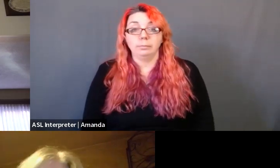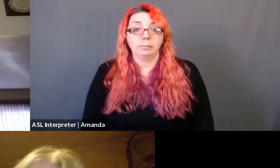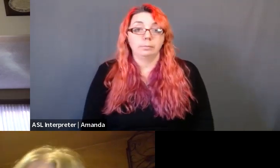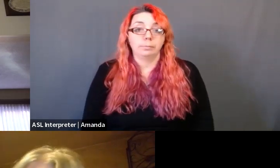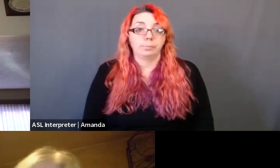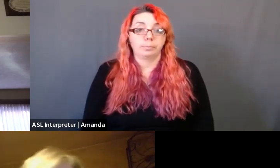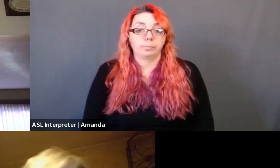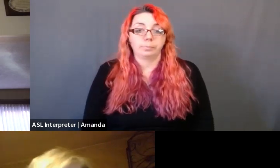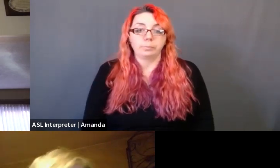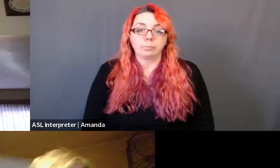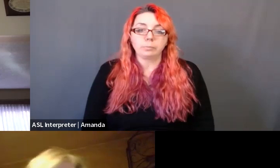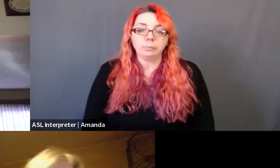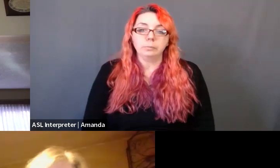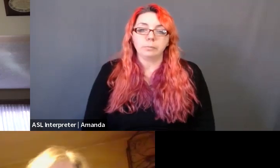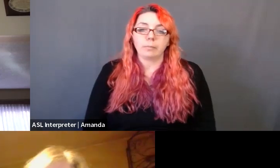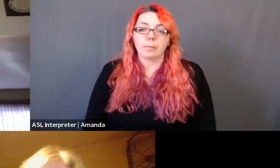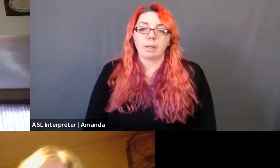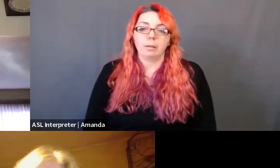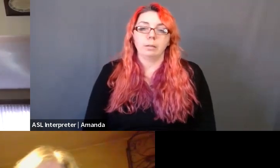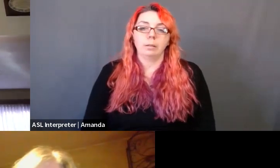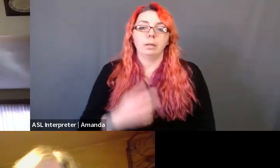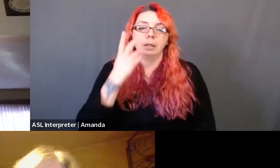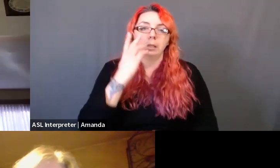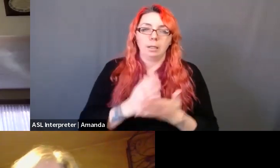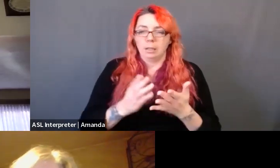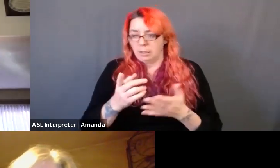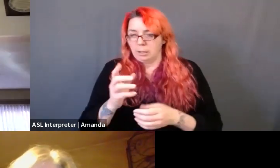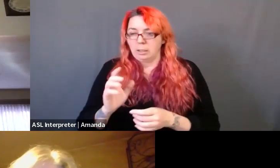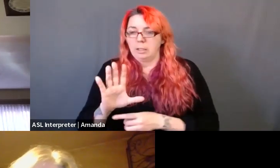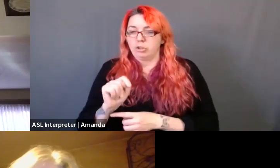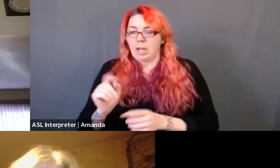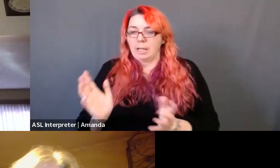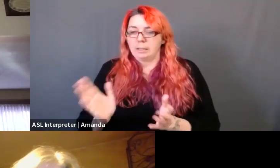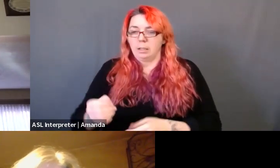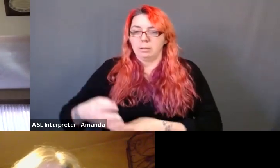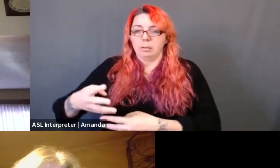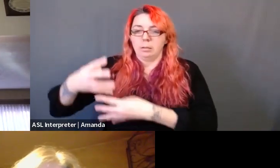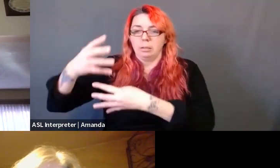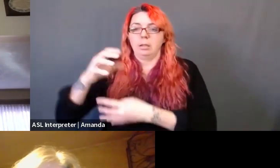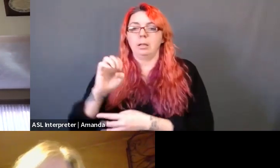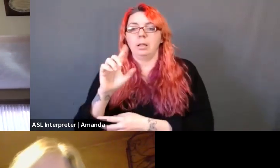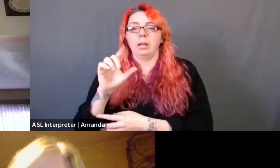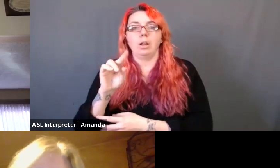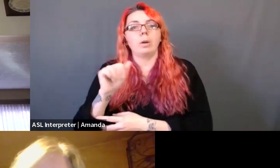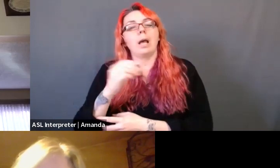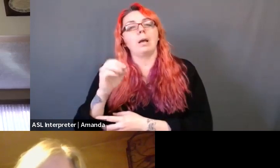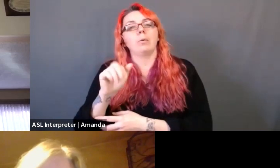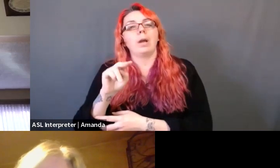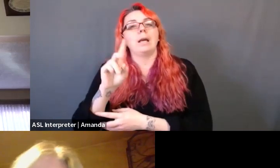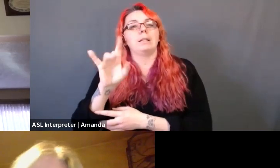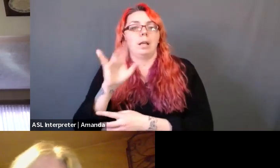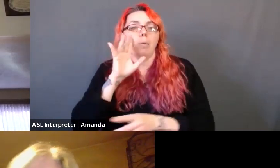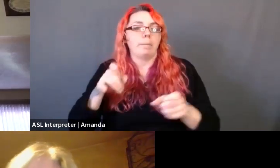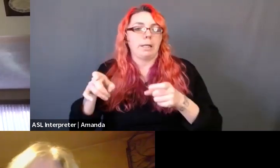Okay, and I see some notes in the chat just about breakout rooms. And yes, I know Randy and Ilona are managing that. And I think they're going to do about 6 or